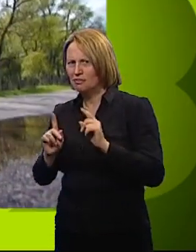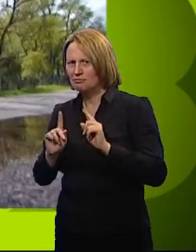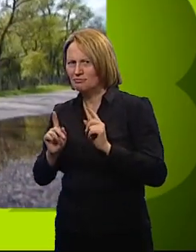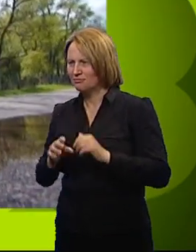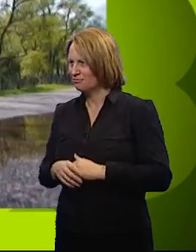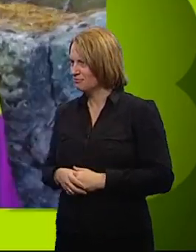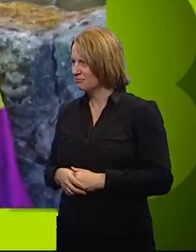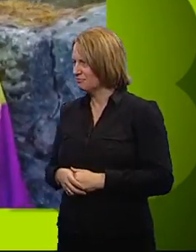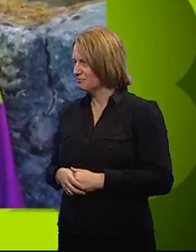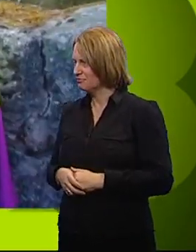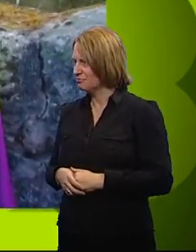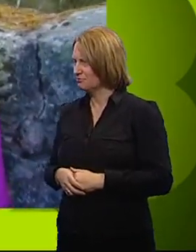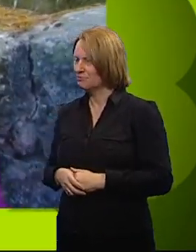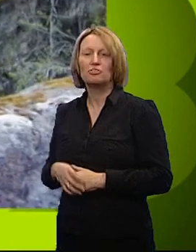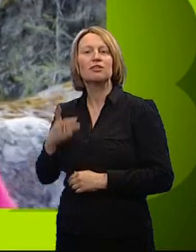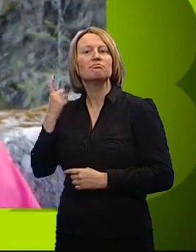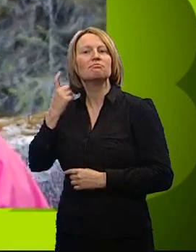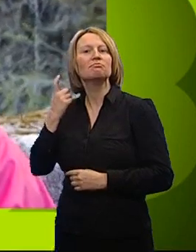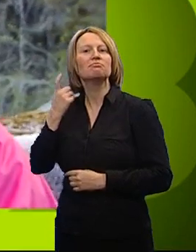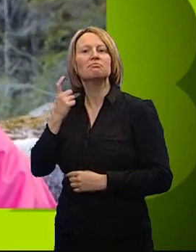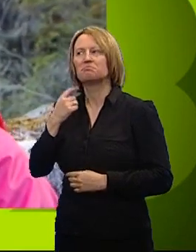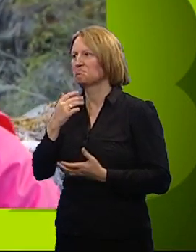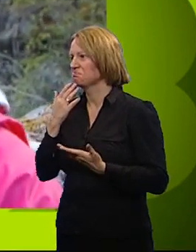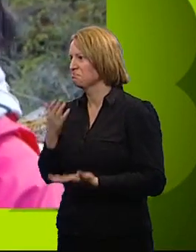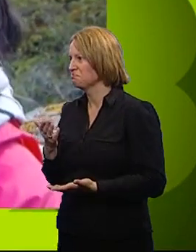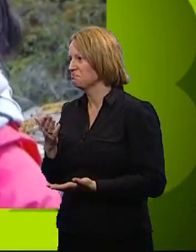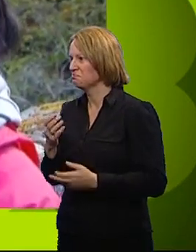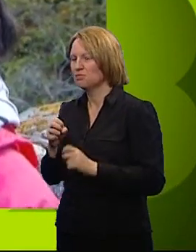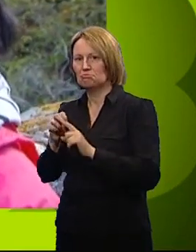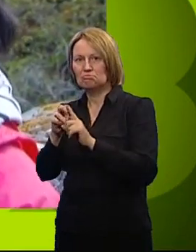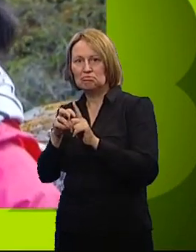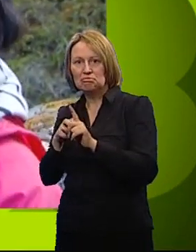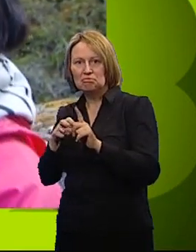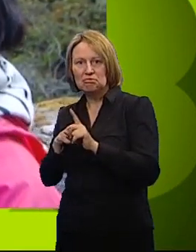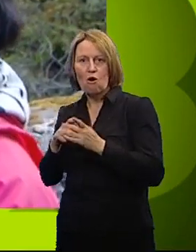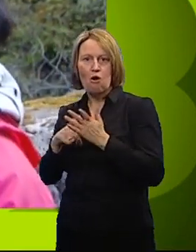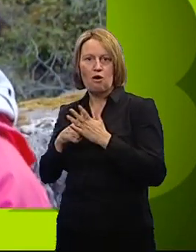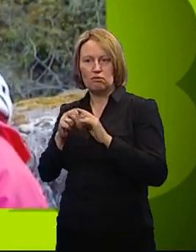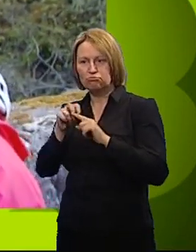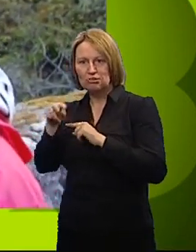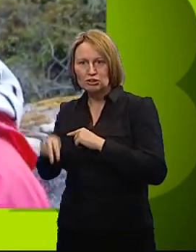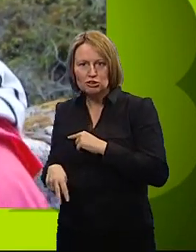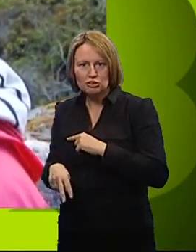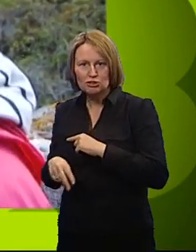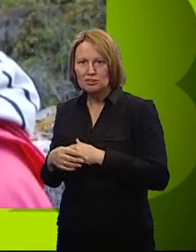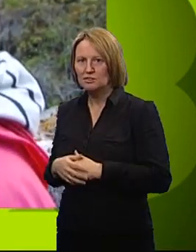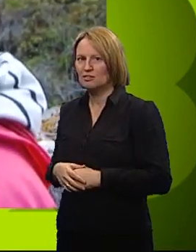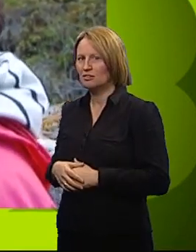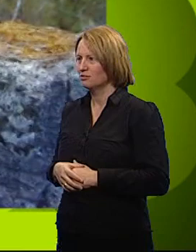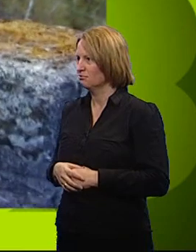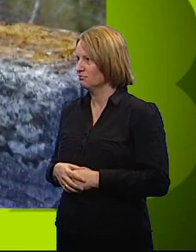store next. Any guesses? I don't know. Treetop climbing, falling off a